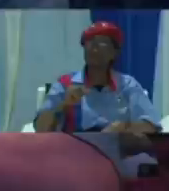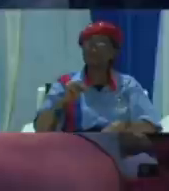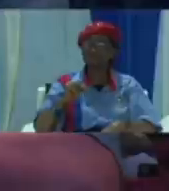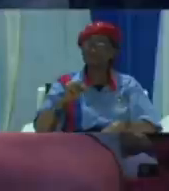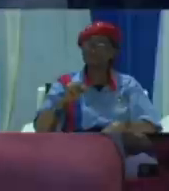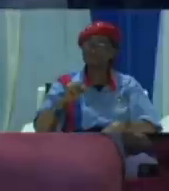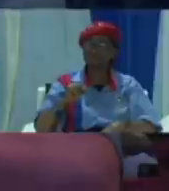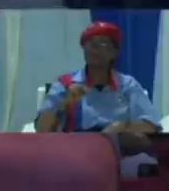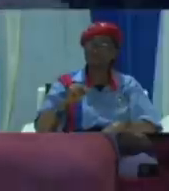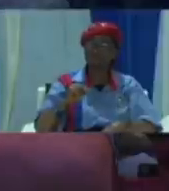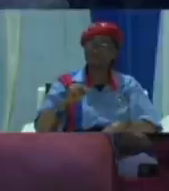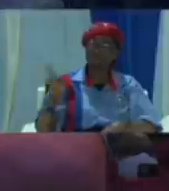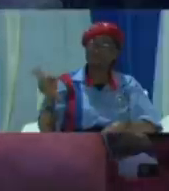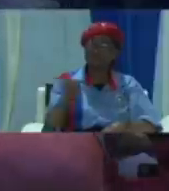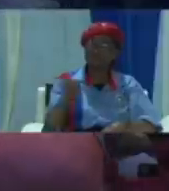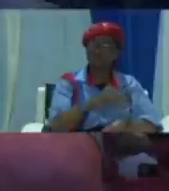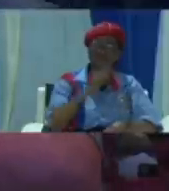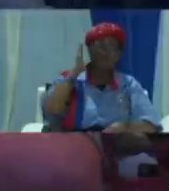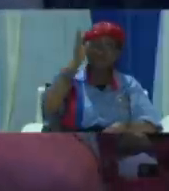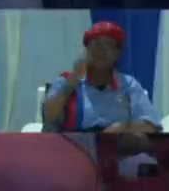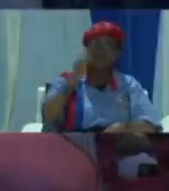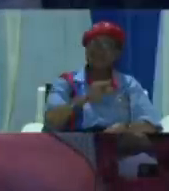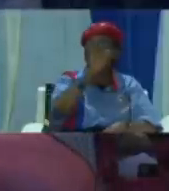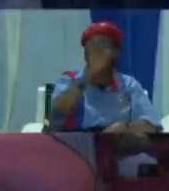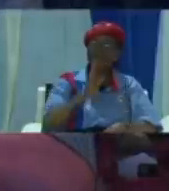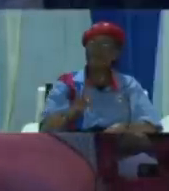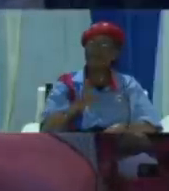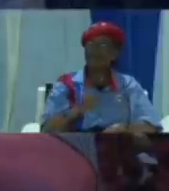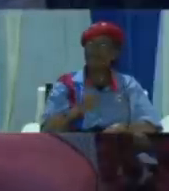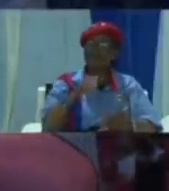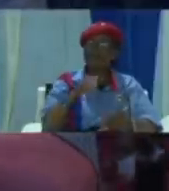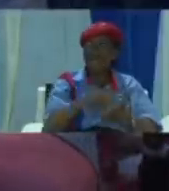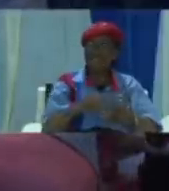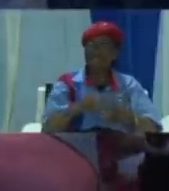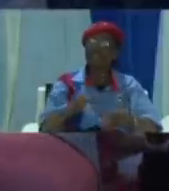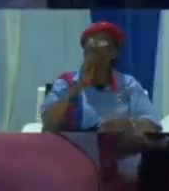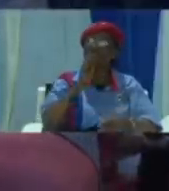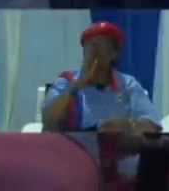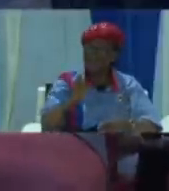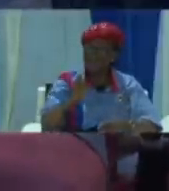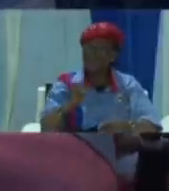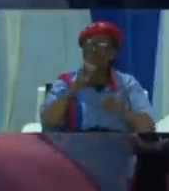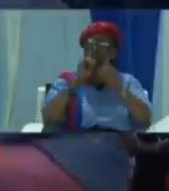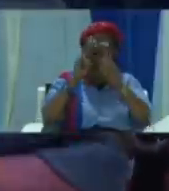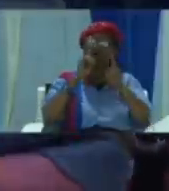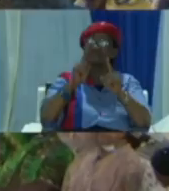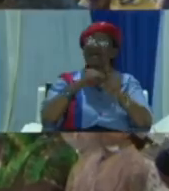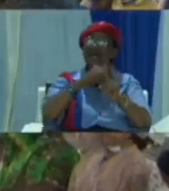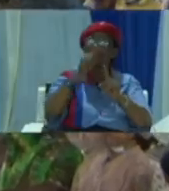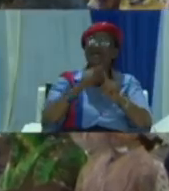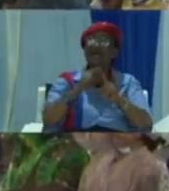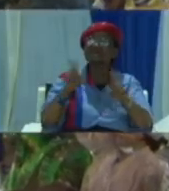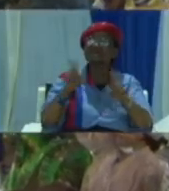you will never again be referred to as an ex-champion.